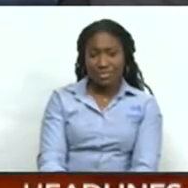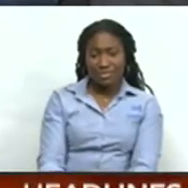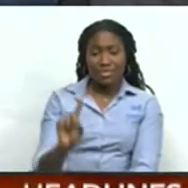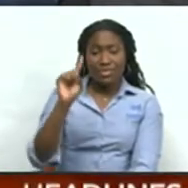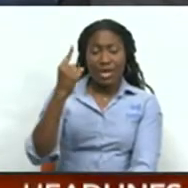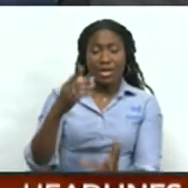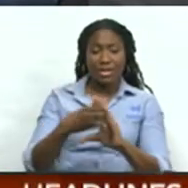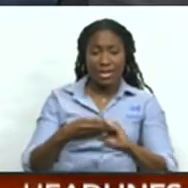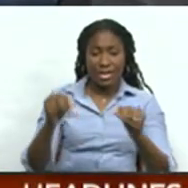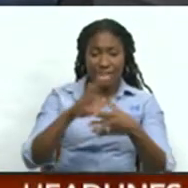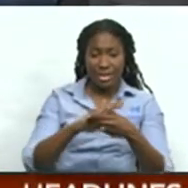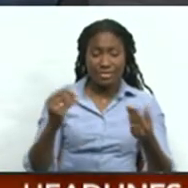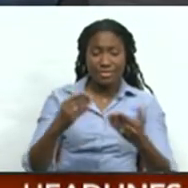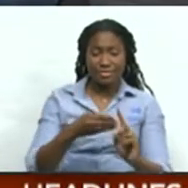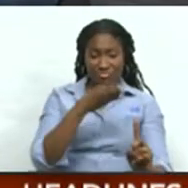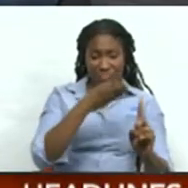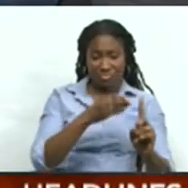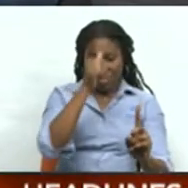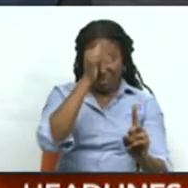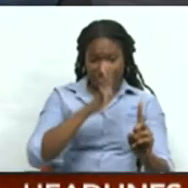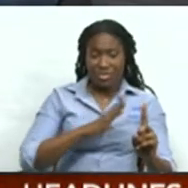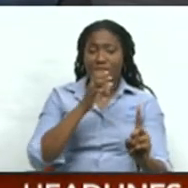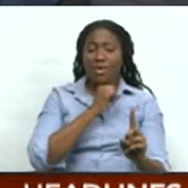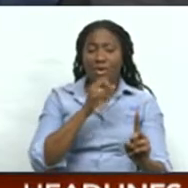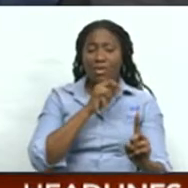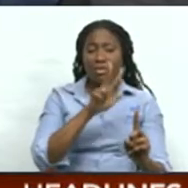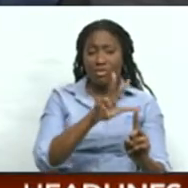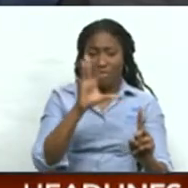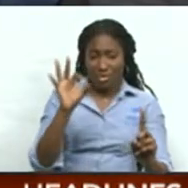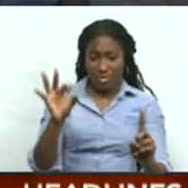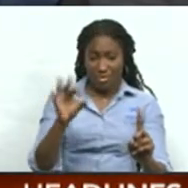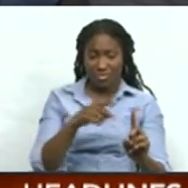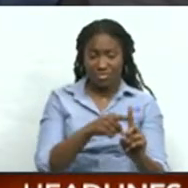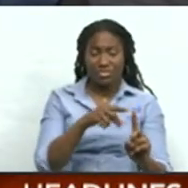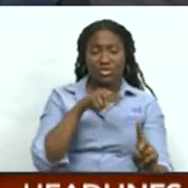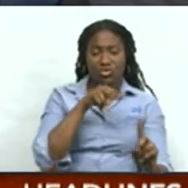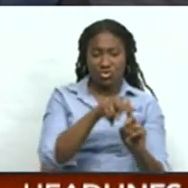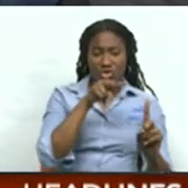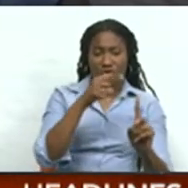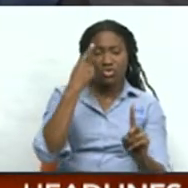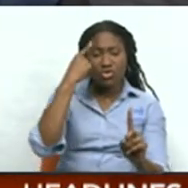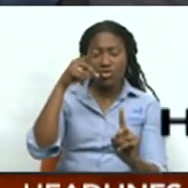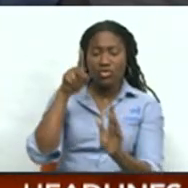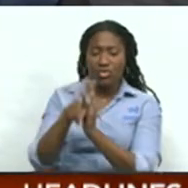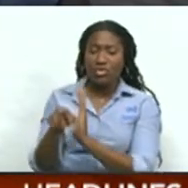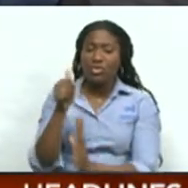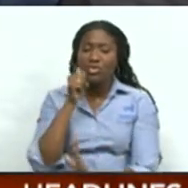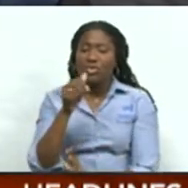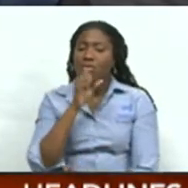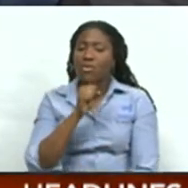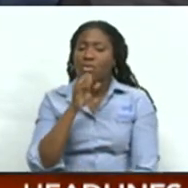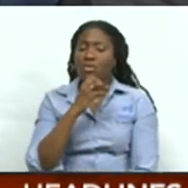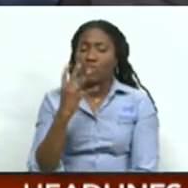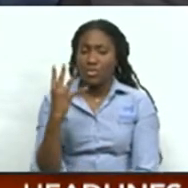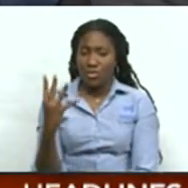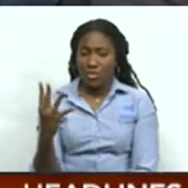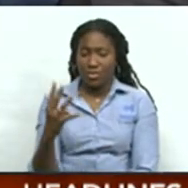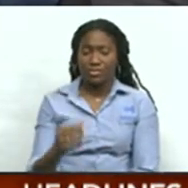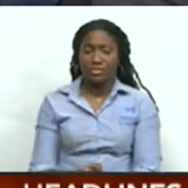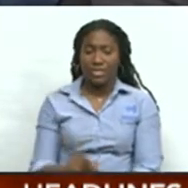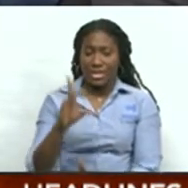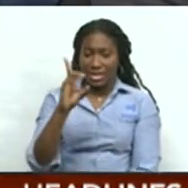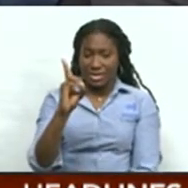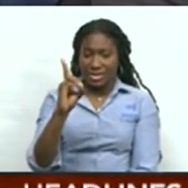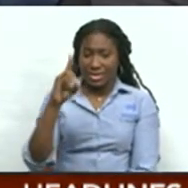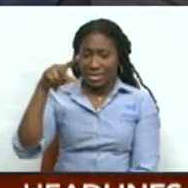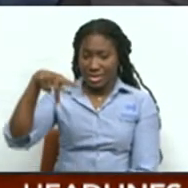news, 39-year-old Ihsan Kontant is charged for the murder of 4-year-old Amara Lalit. Instructions were handed down to